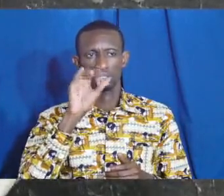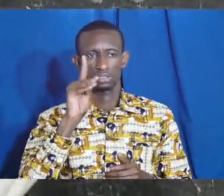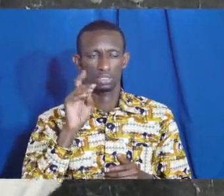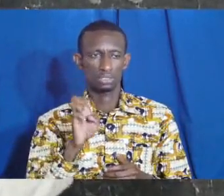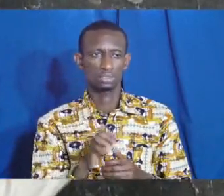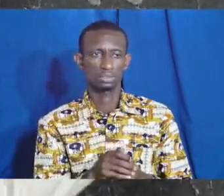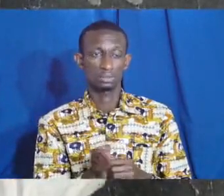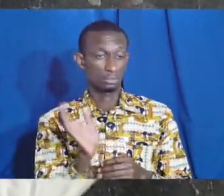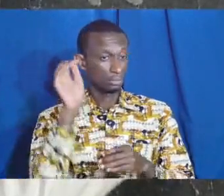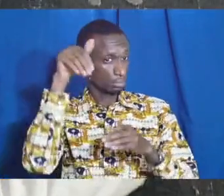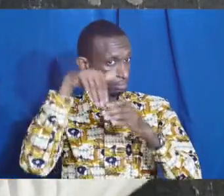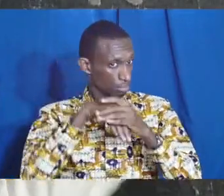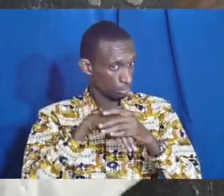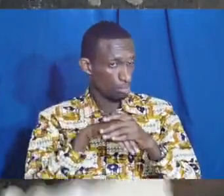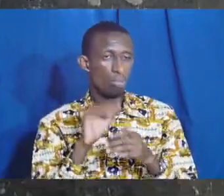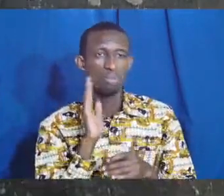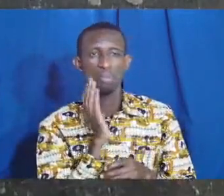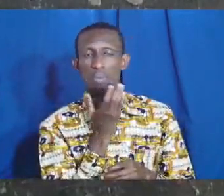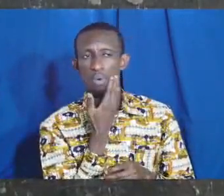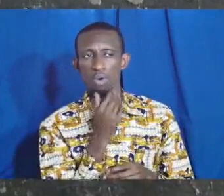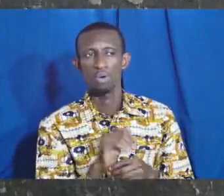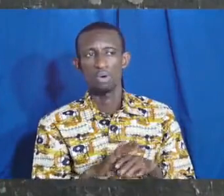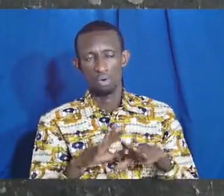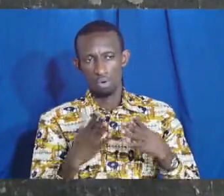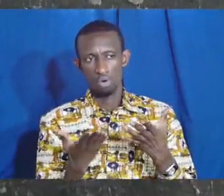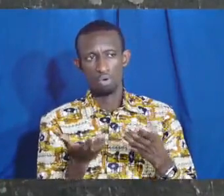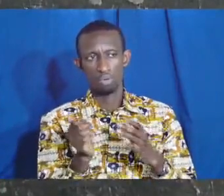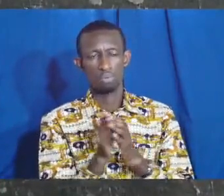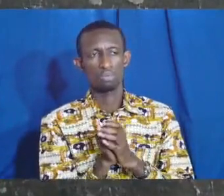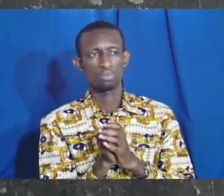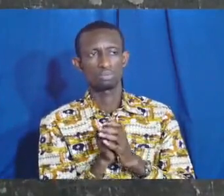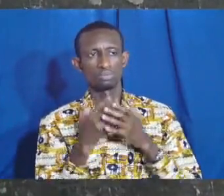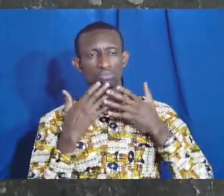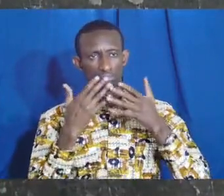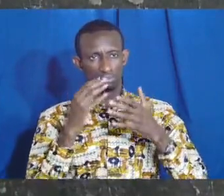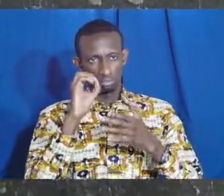into water and oxygen.